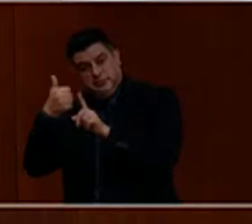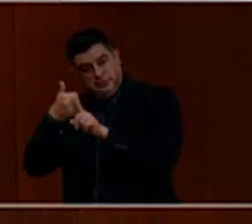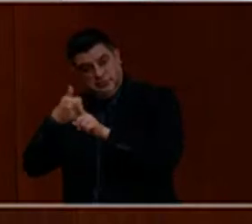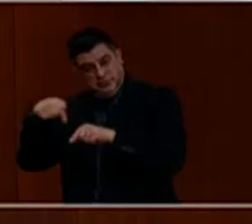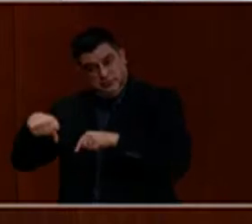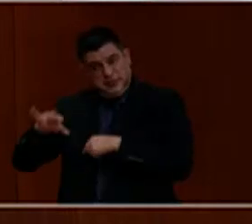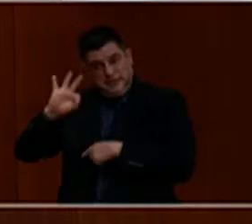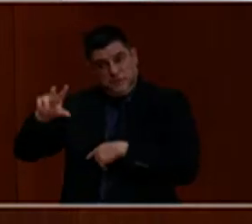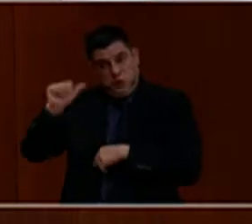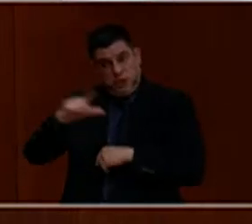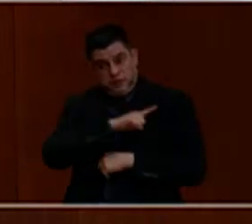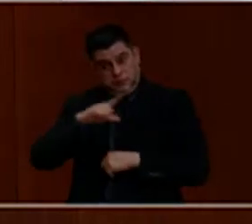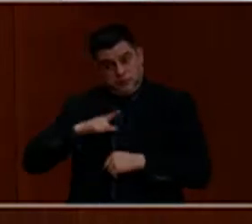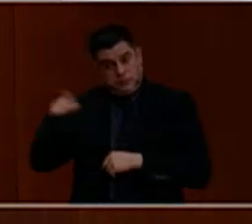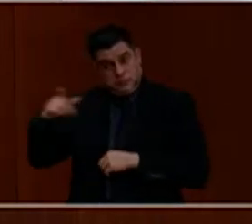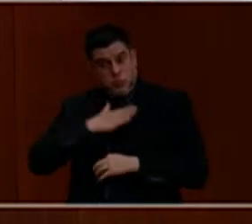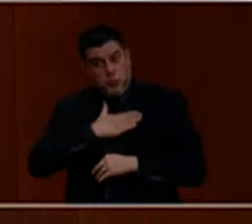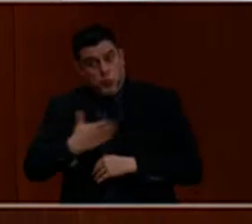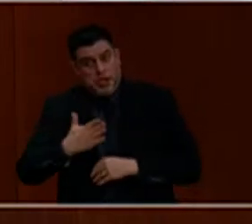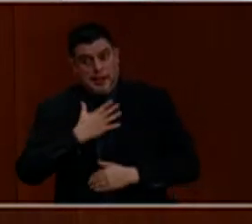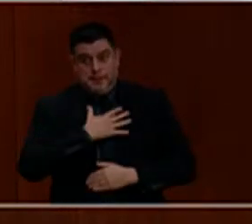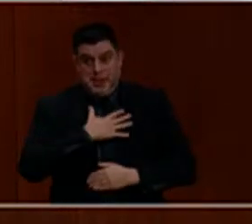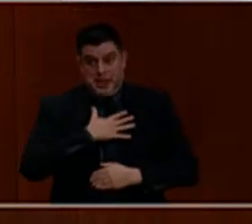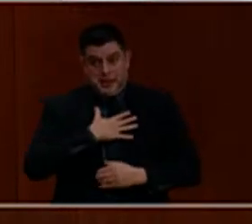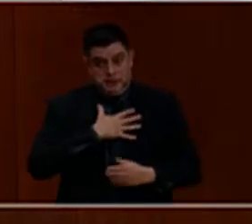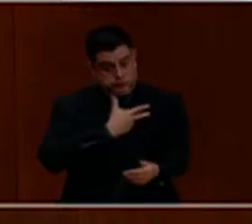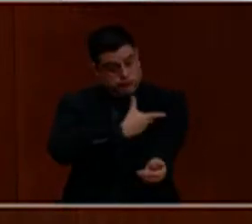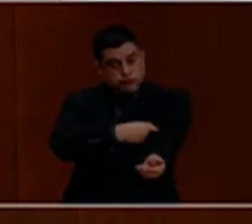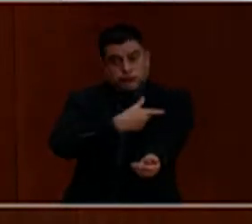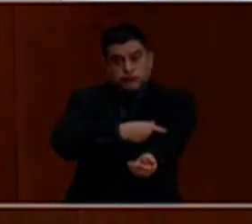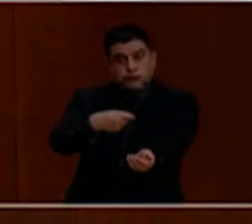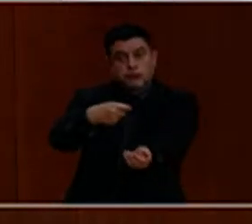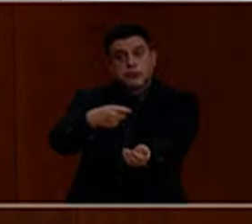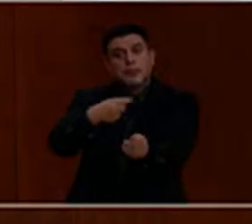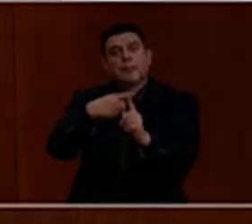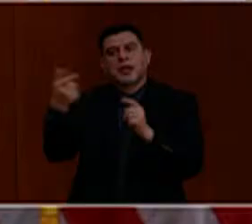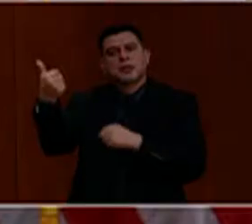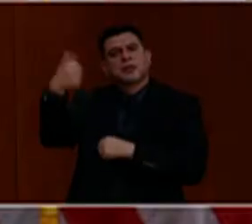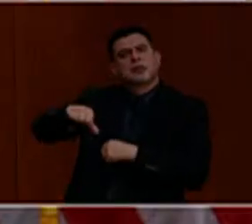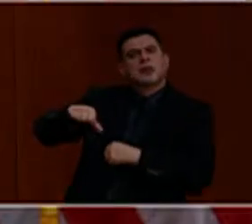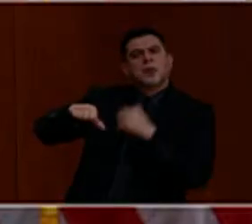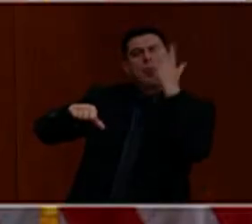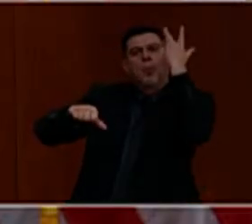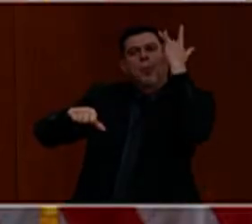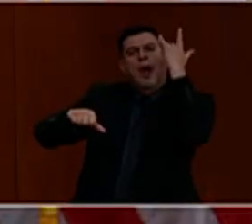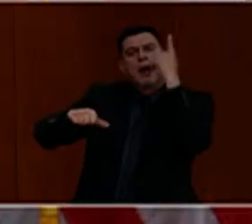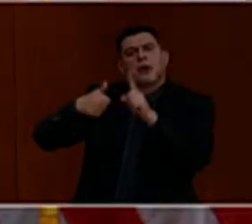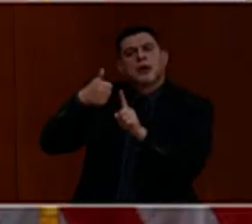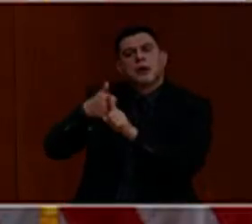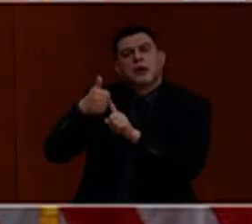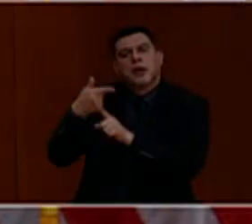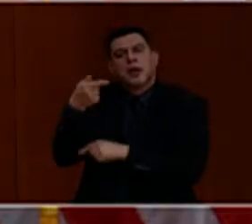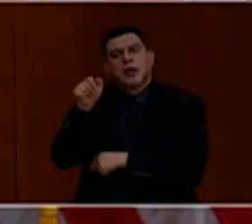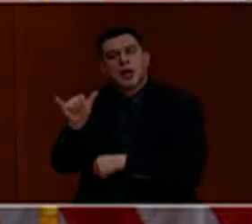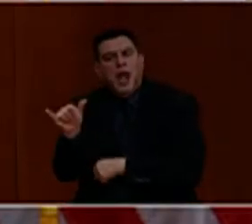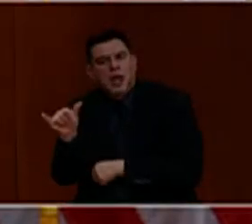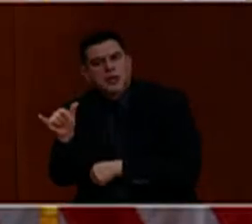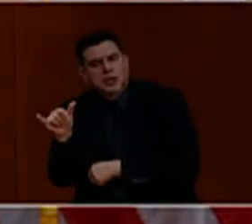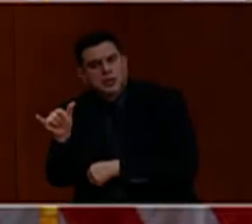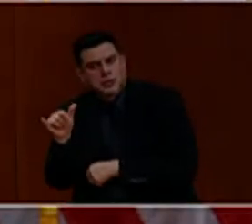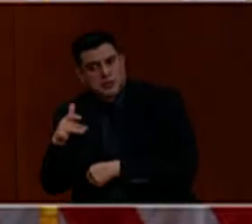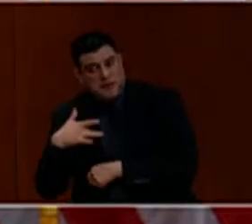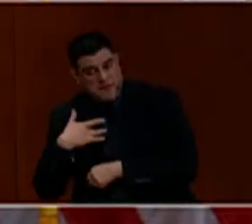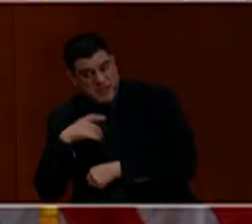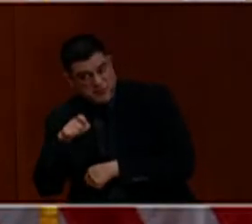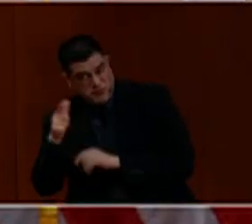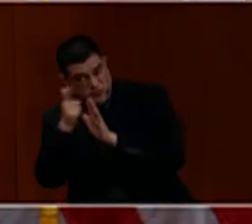repeal that regulation, and should Representative Jones have been able to donate his plasma? I wasn't aware of the regulation, so I'd have to